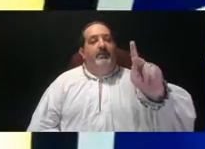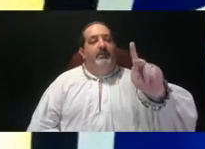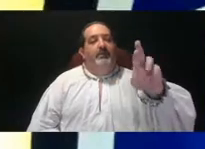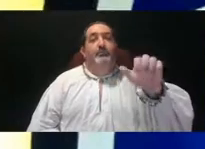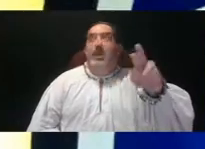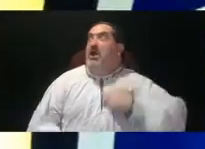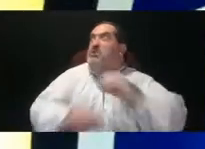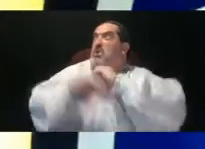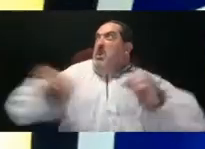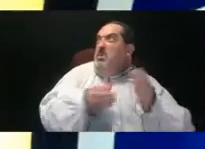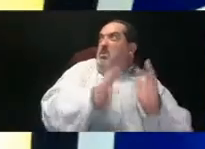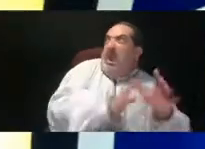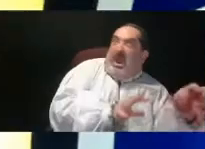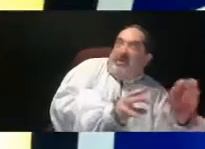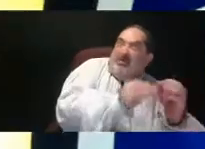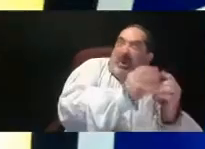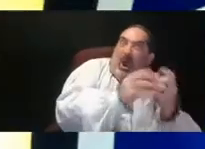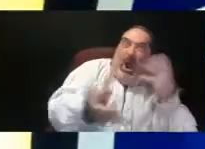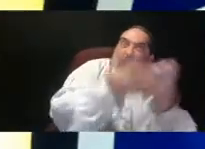No way!